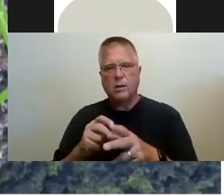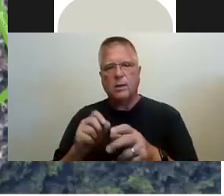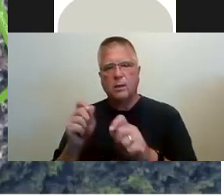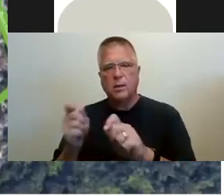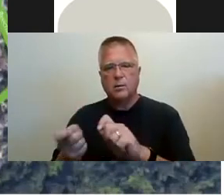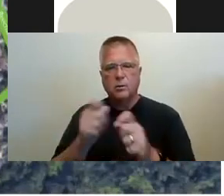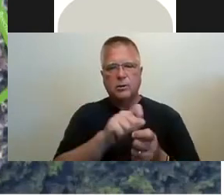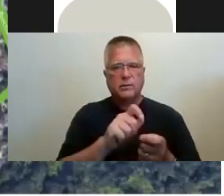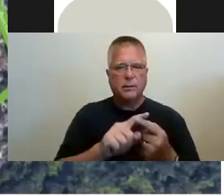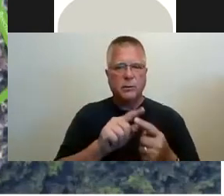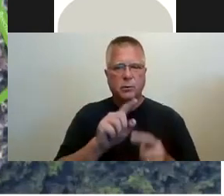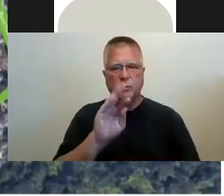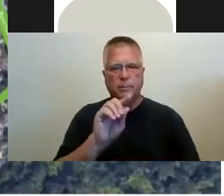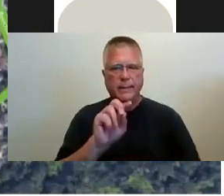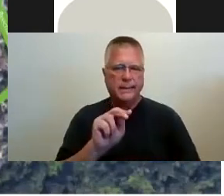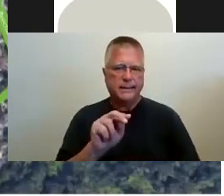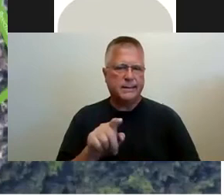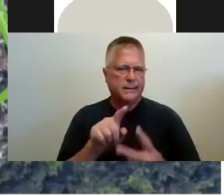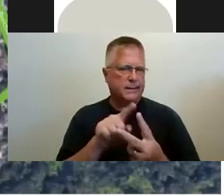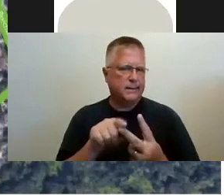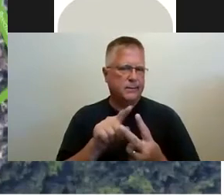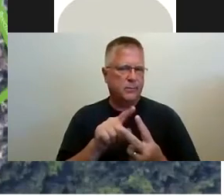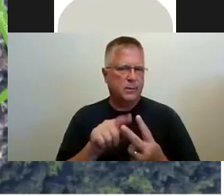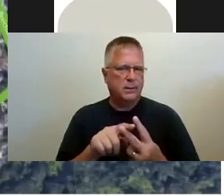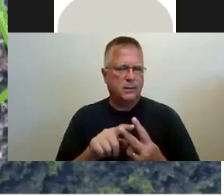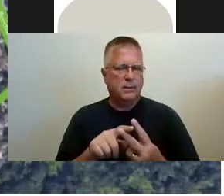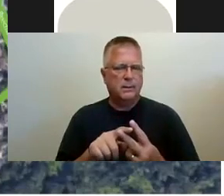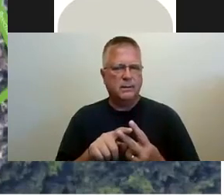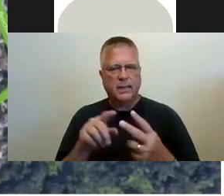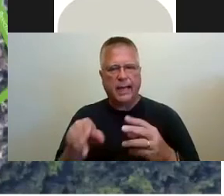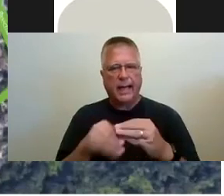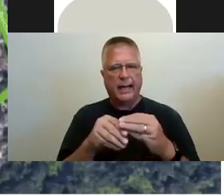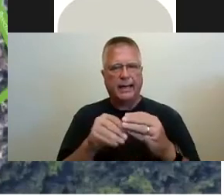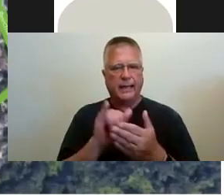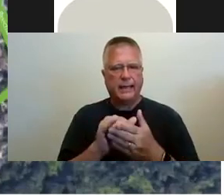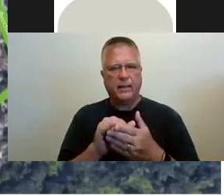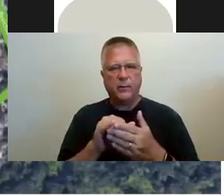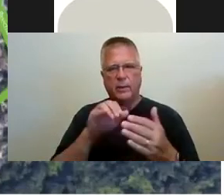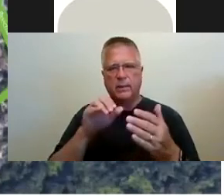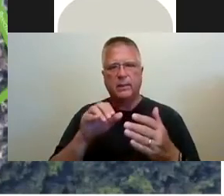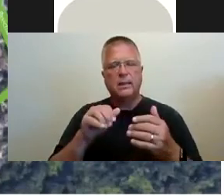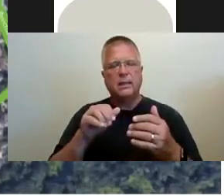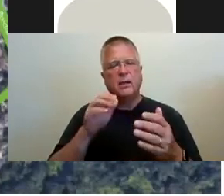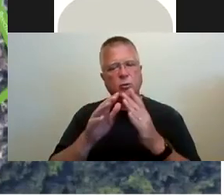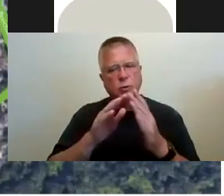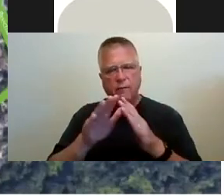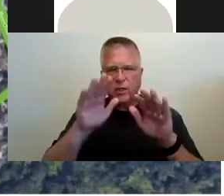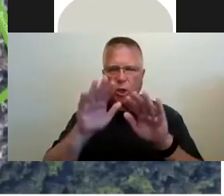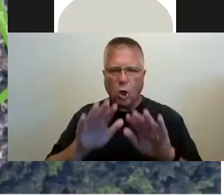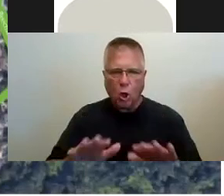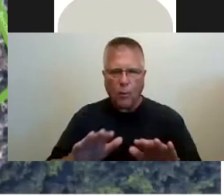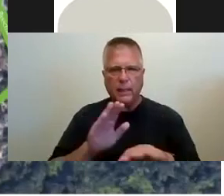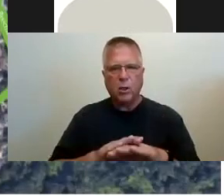Beacon. So yeah, so the pairing that with addressing the traffic calming concerns on Beacon would be a